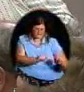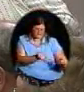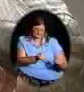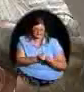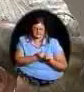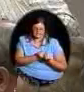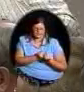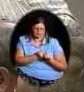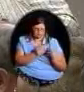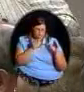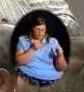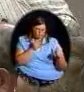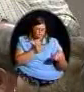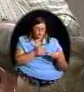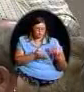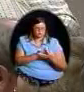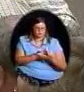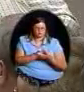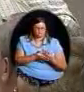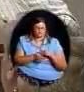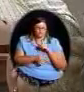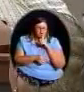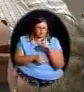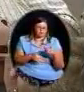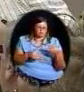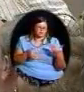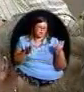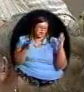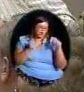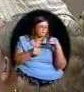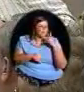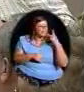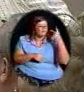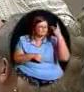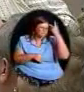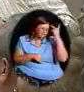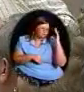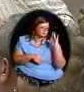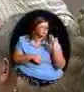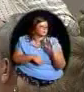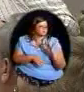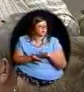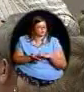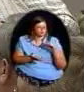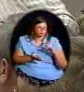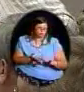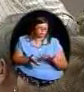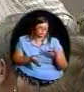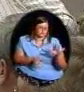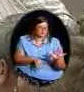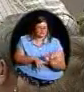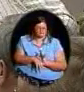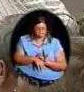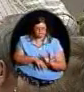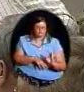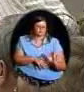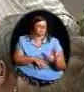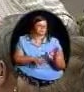to look at it. And I really hope a parent, a student, faculty, bus